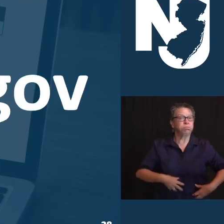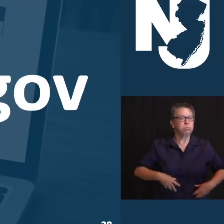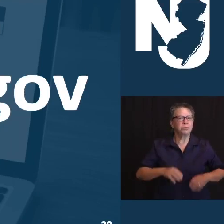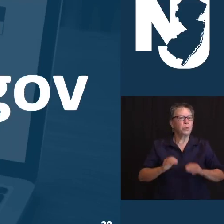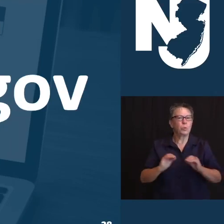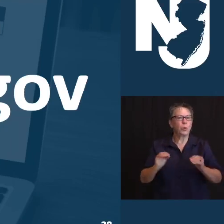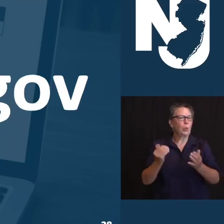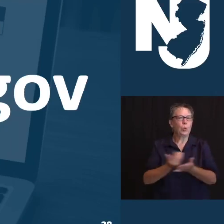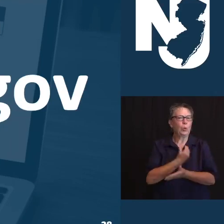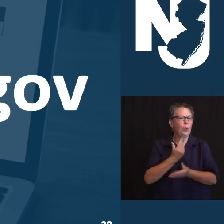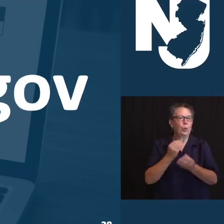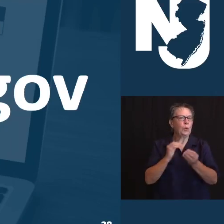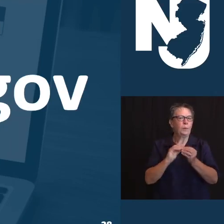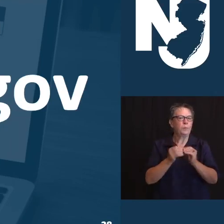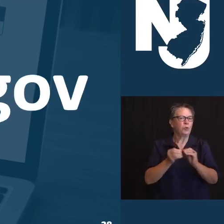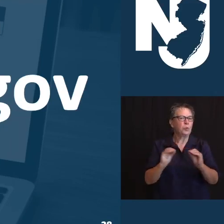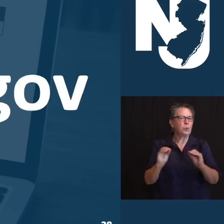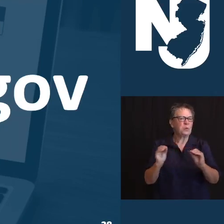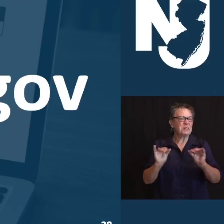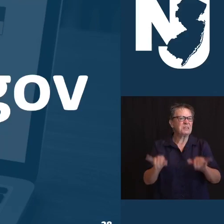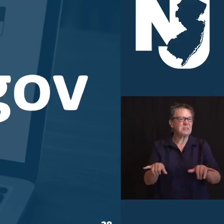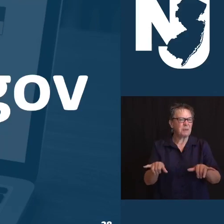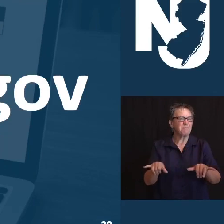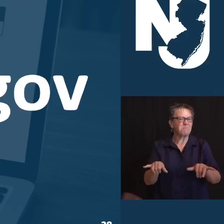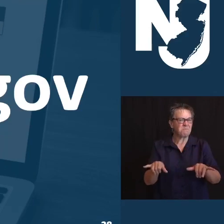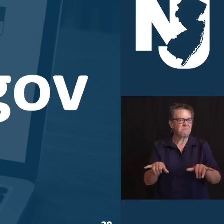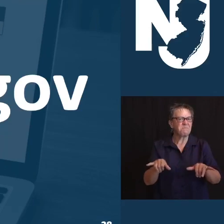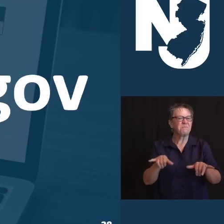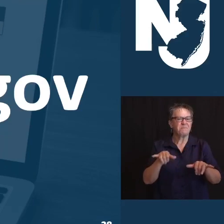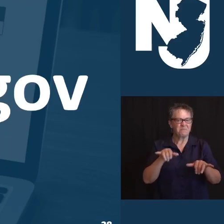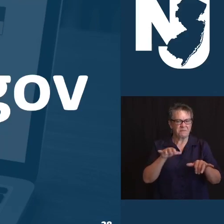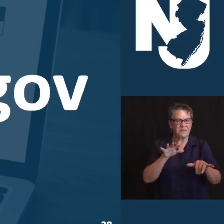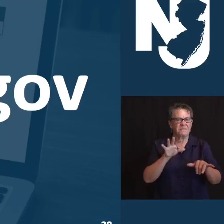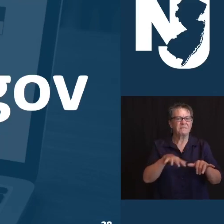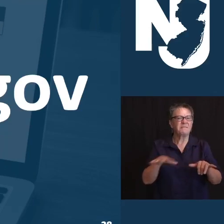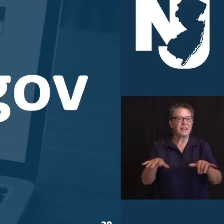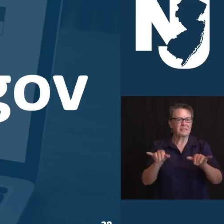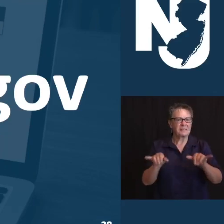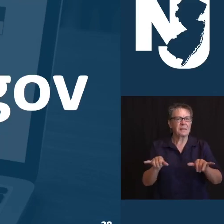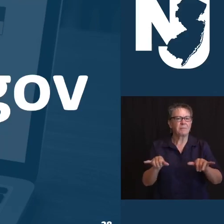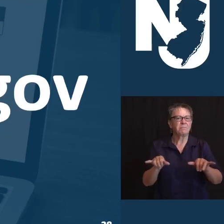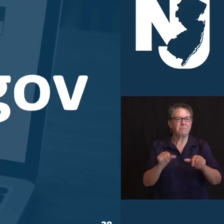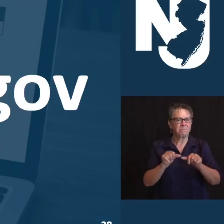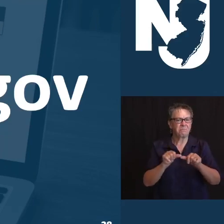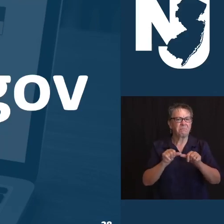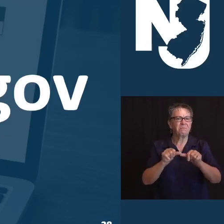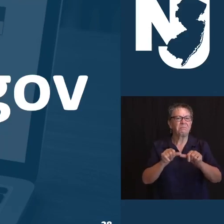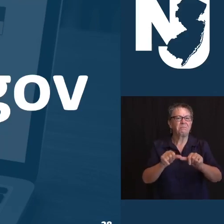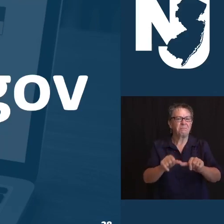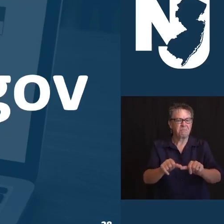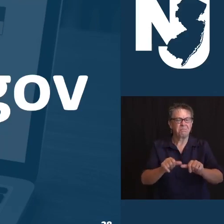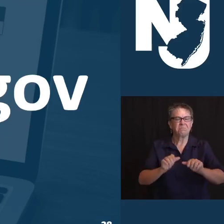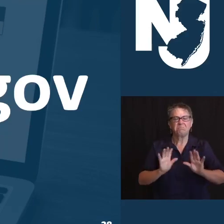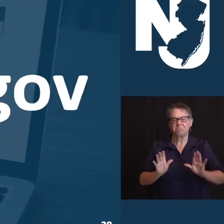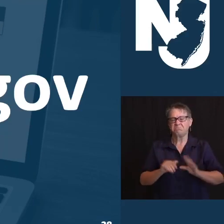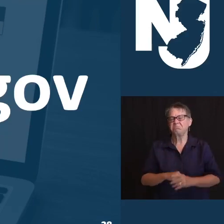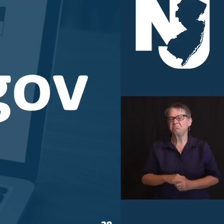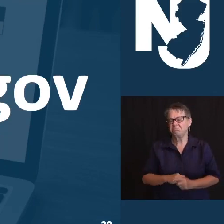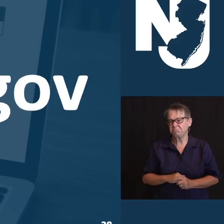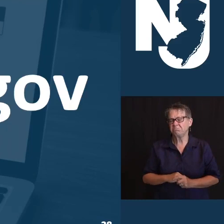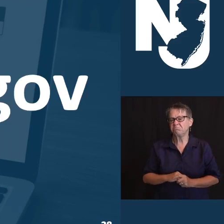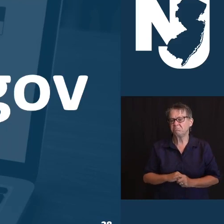state. Today we're reporting 13 deaths that are now confirmed to be COVID-19 from COVID-19 related